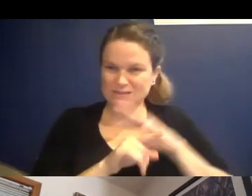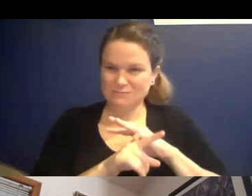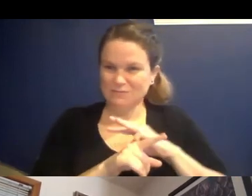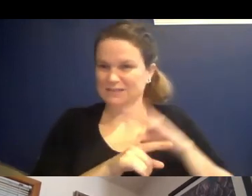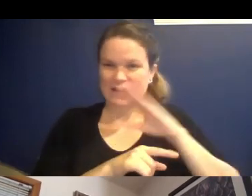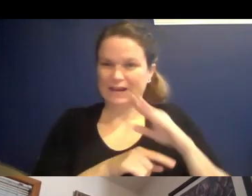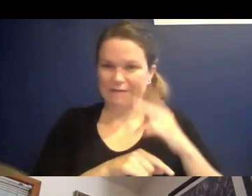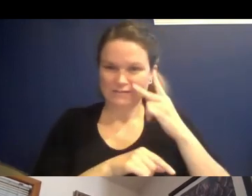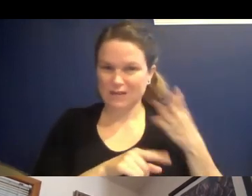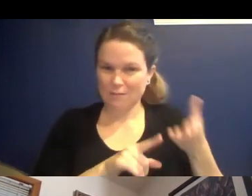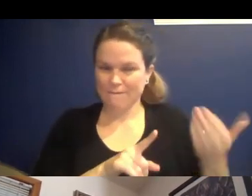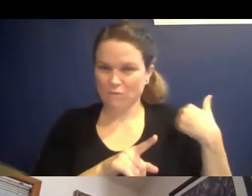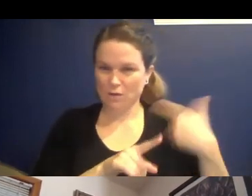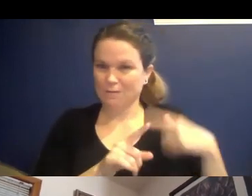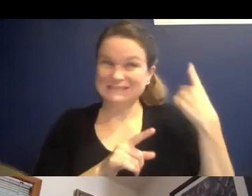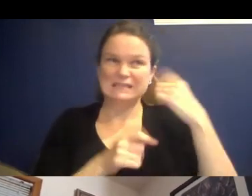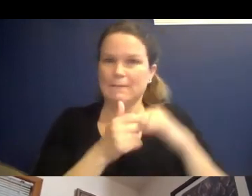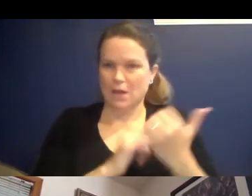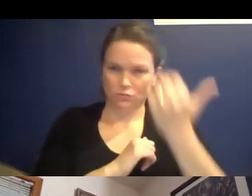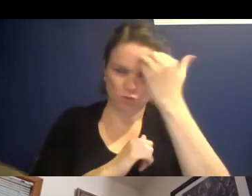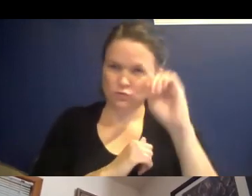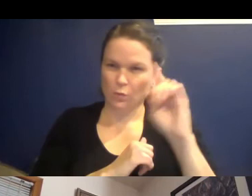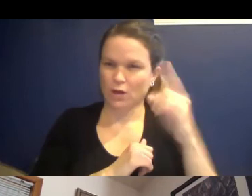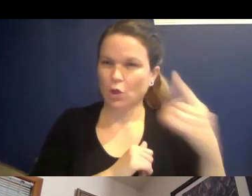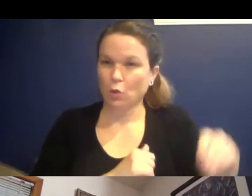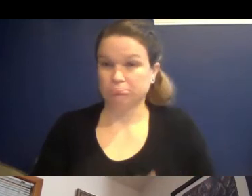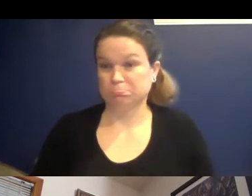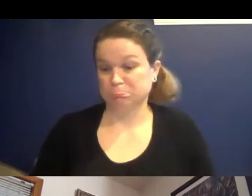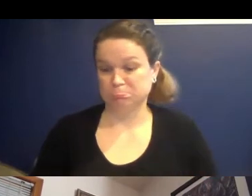but somehow finds the right place.